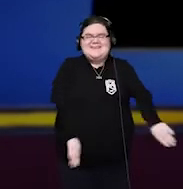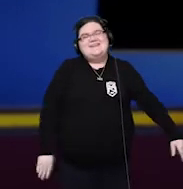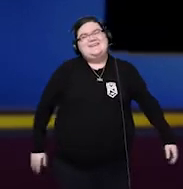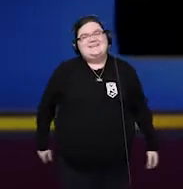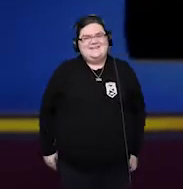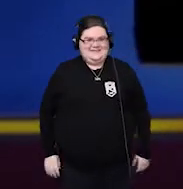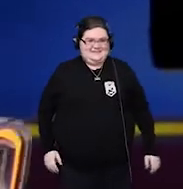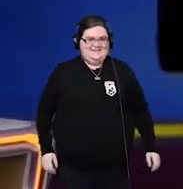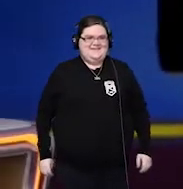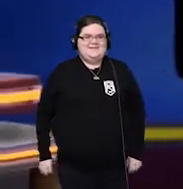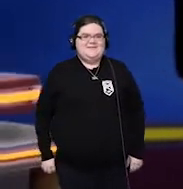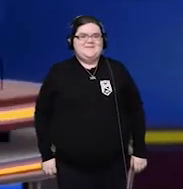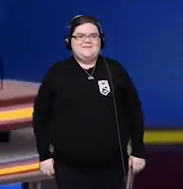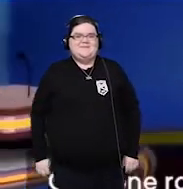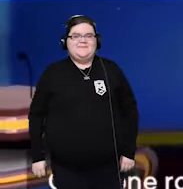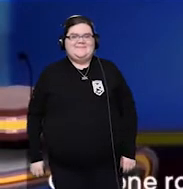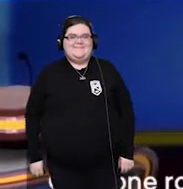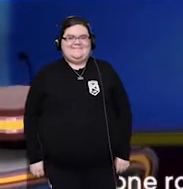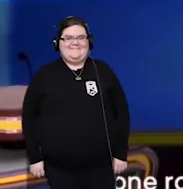me!